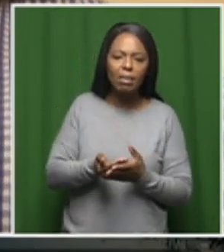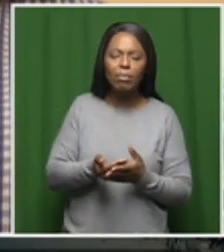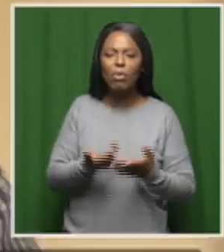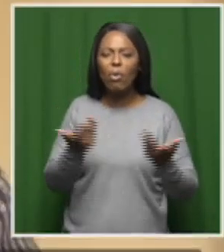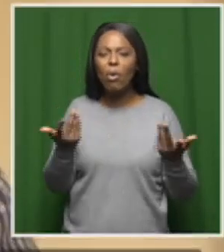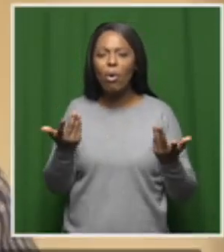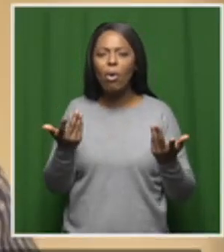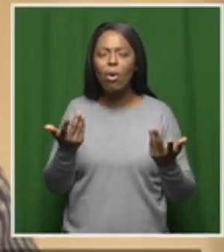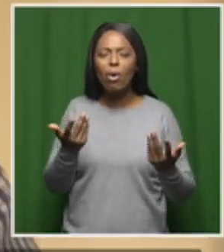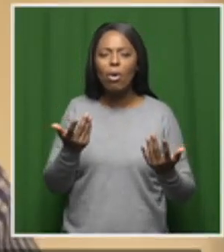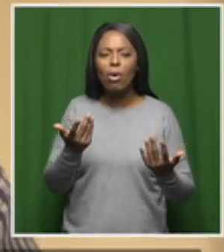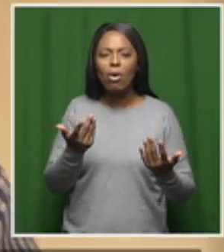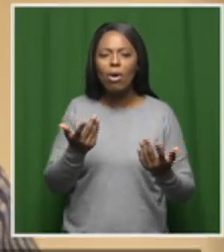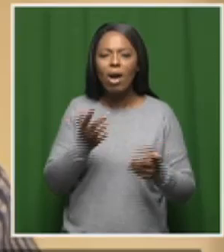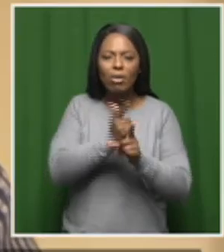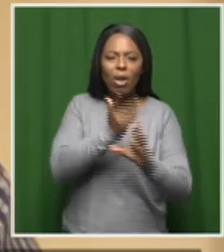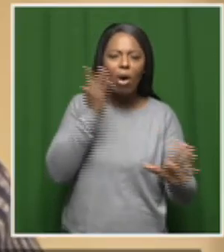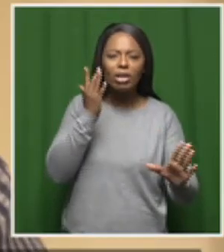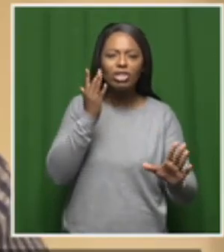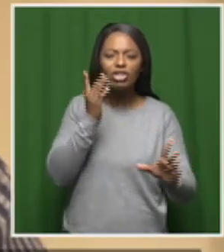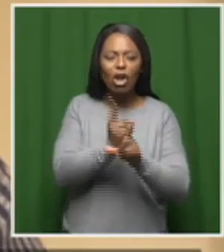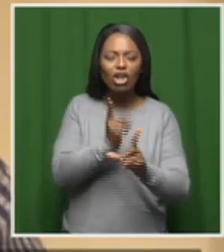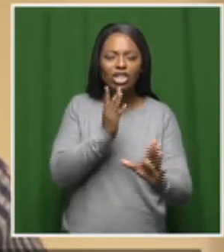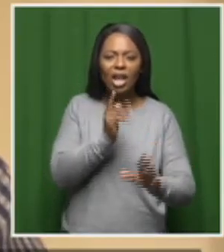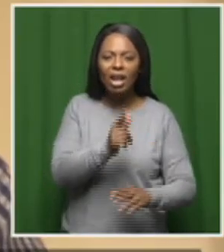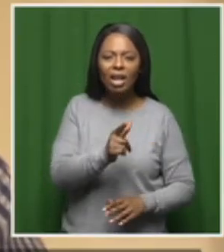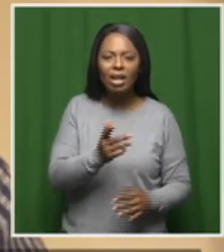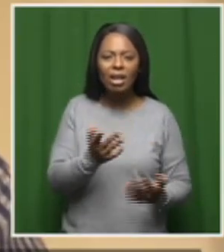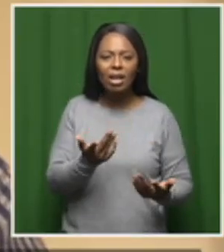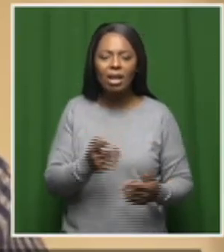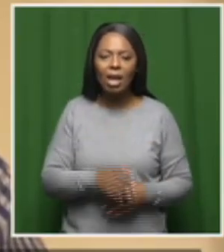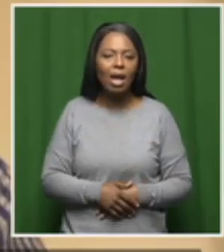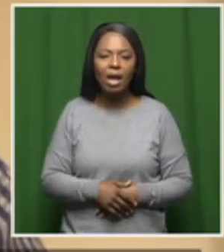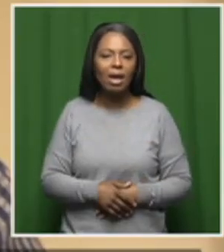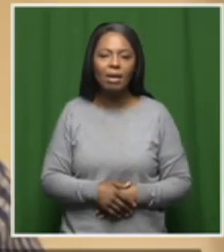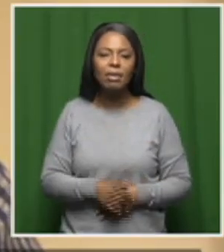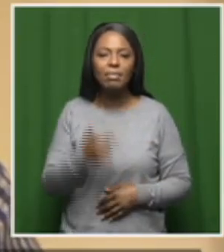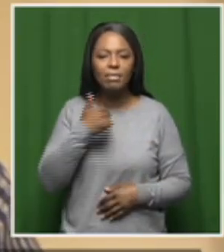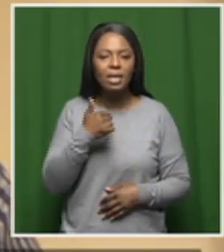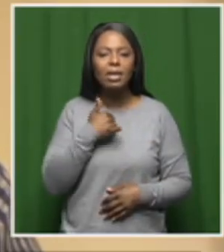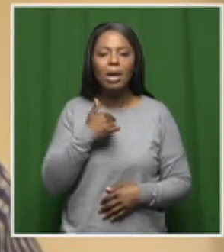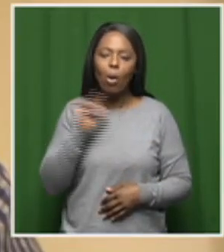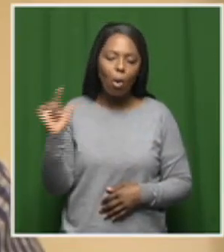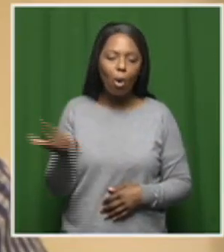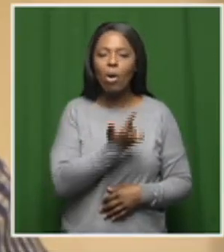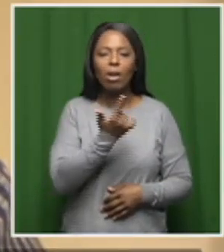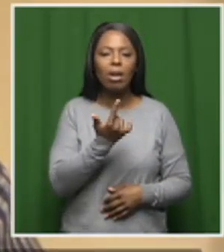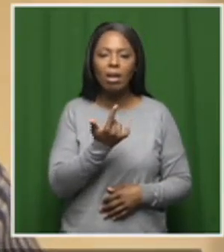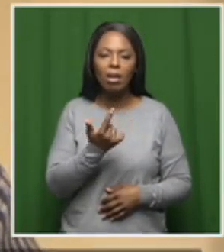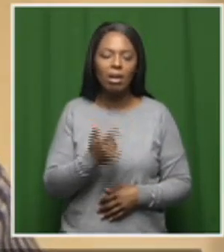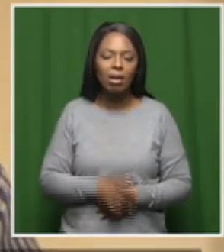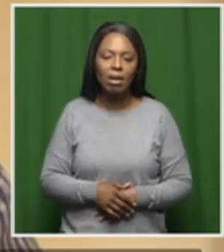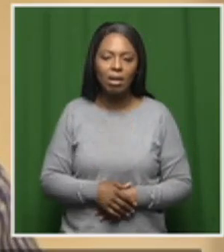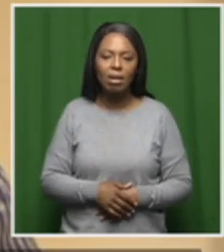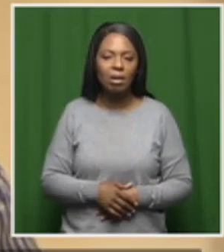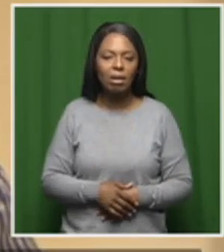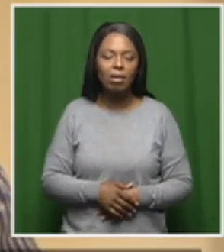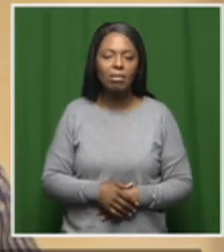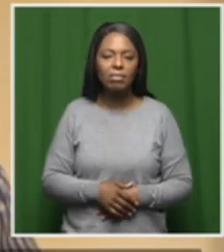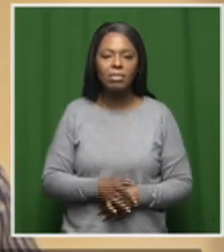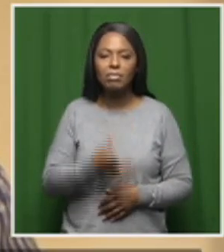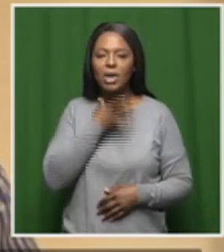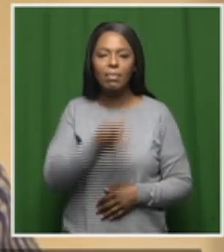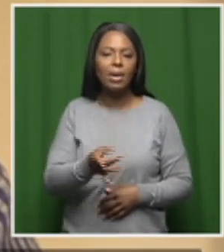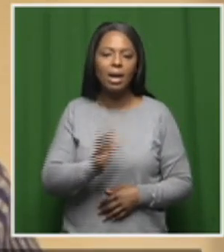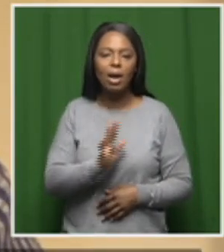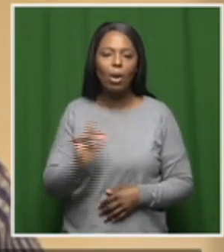I like that question. I've always been asked the question. We are going for everyone. So we started first. The total number of customers we are talking